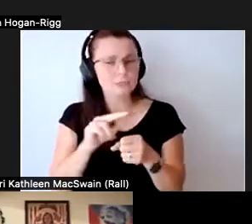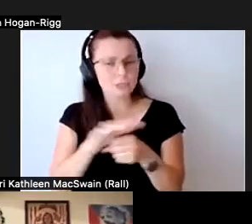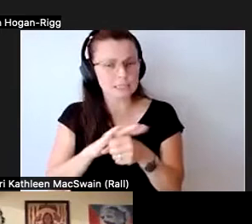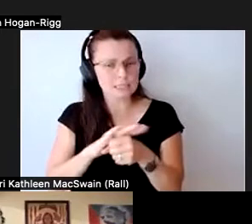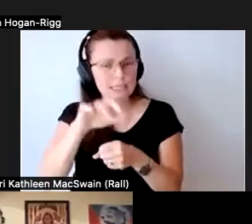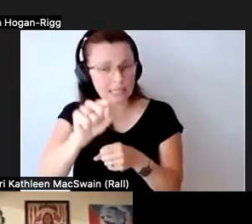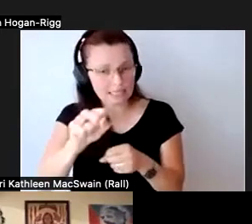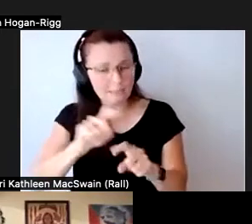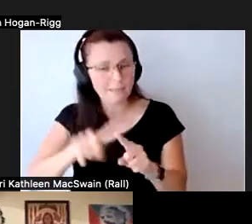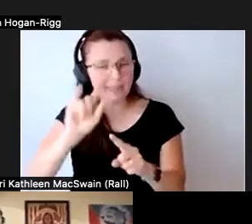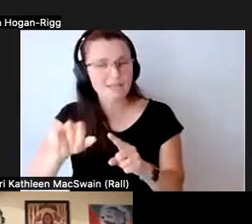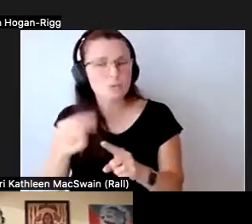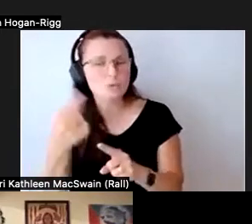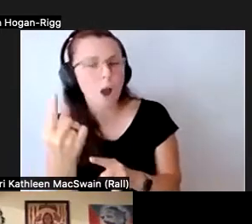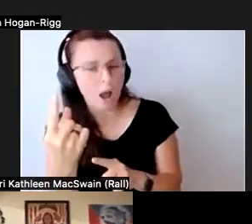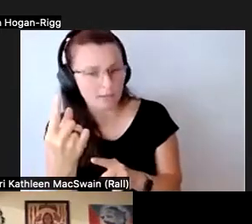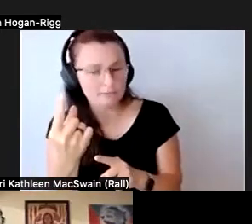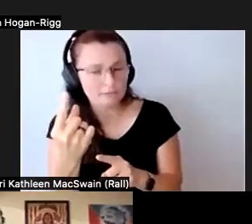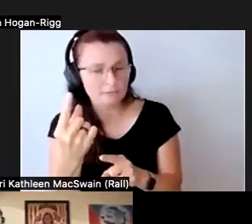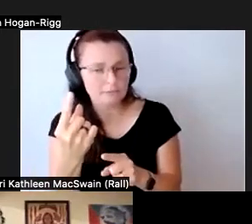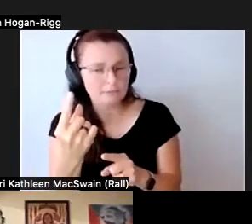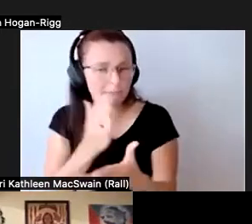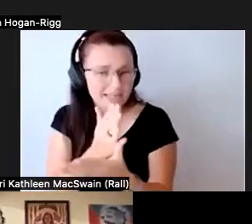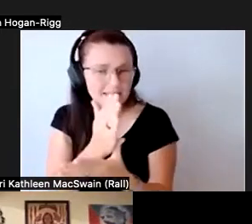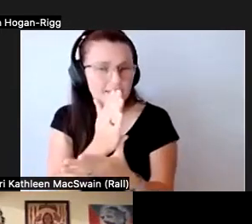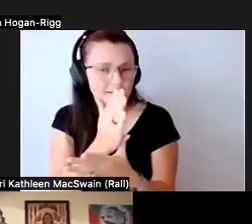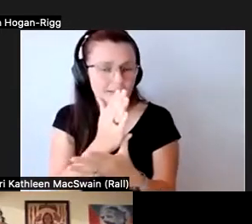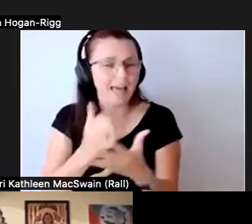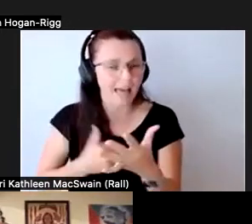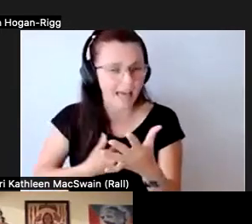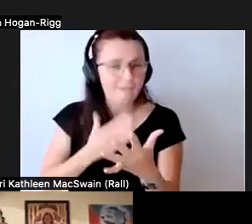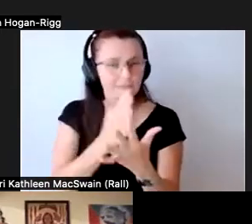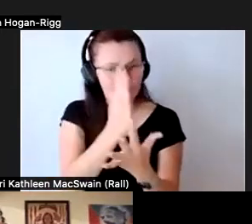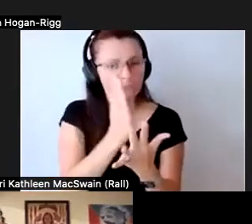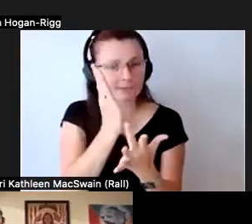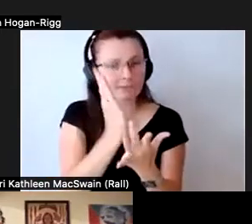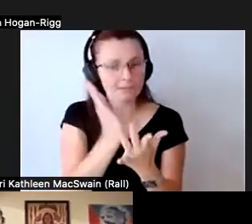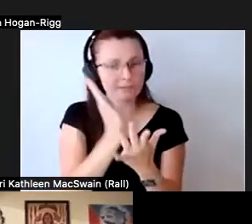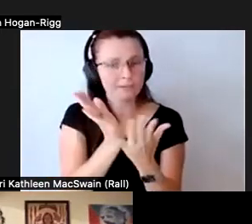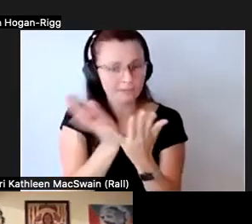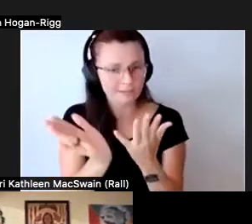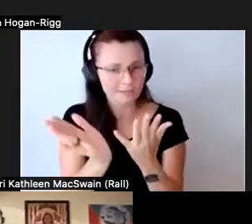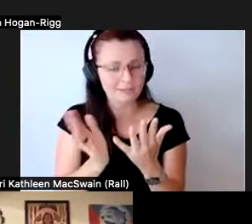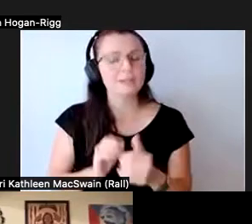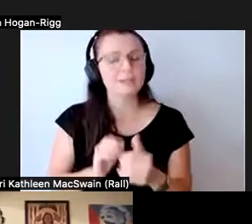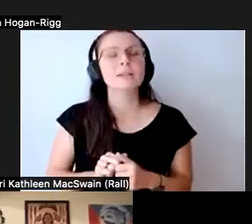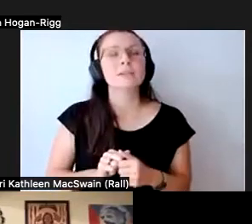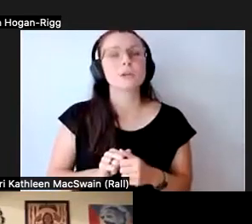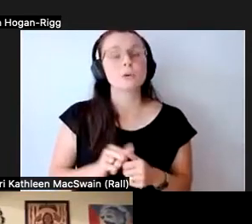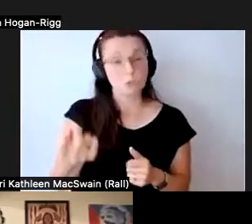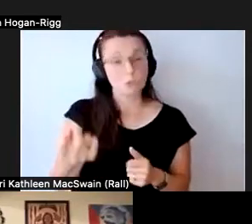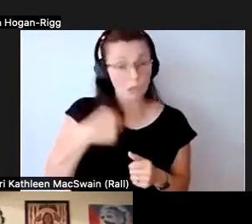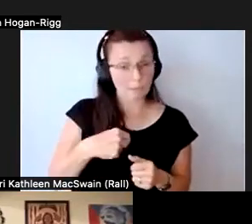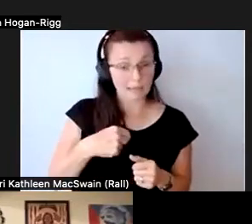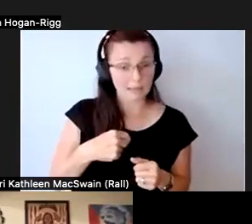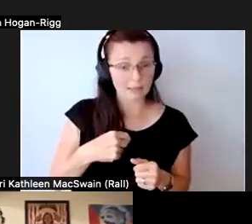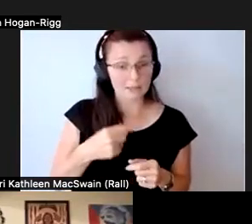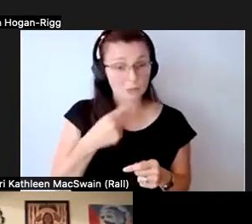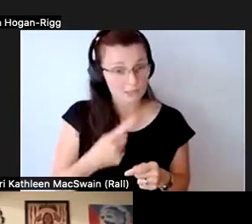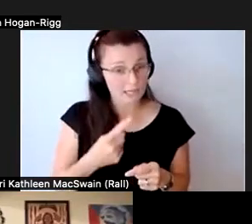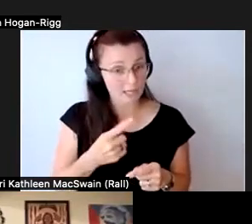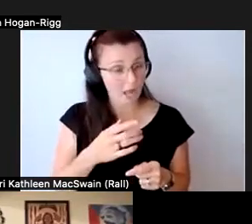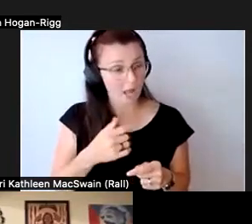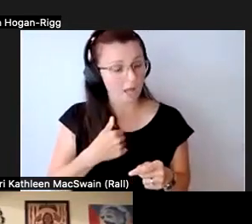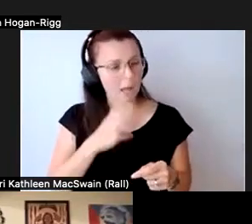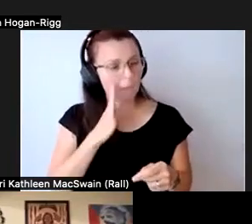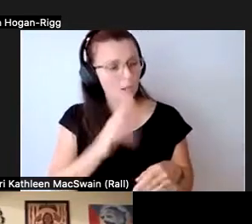entire organization, and it has to be embedded. So when you come in and you say you're going to use, you say, I'm going to, you tell